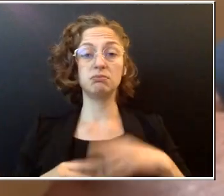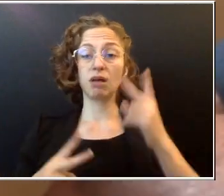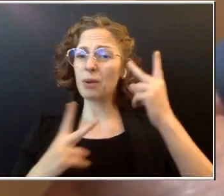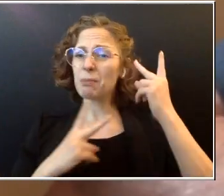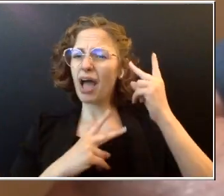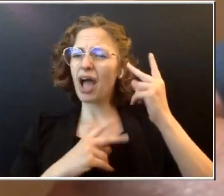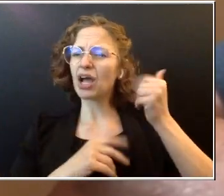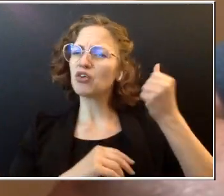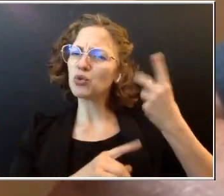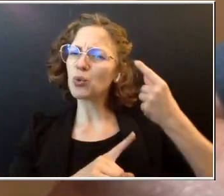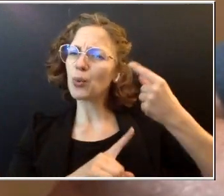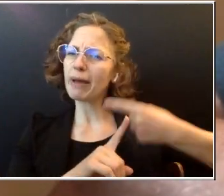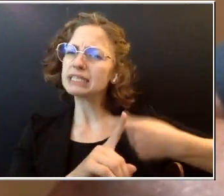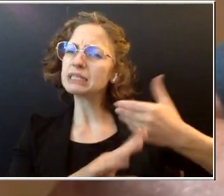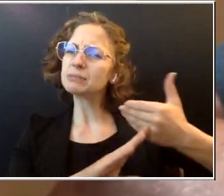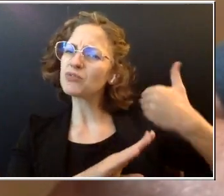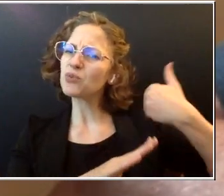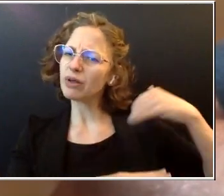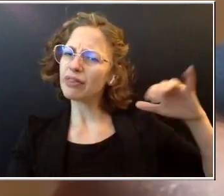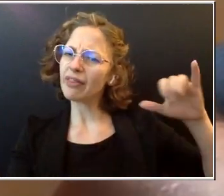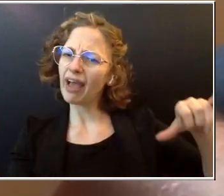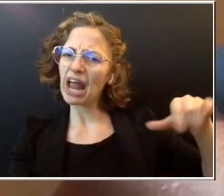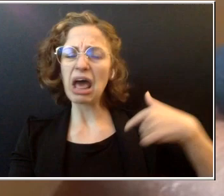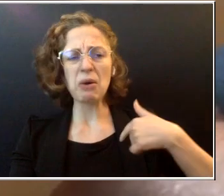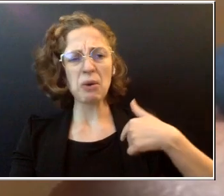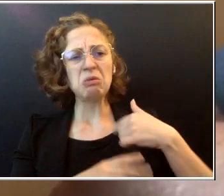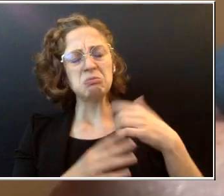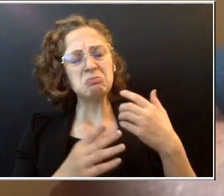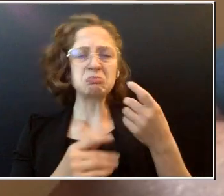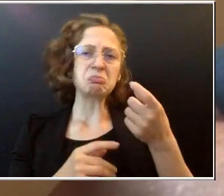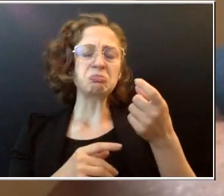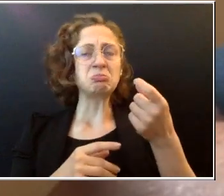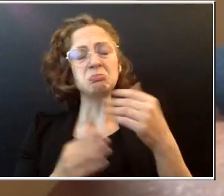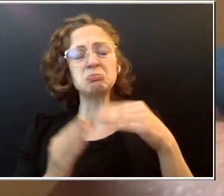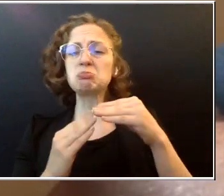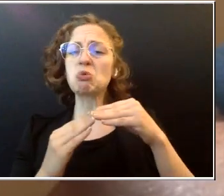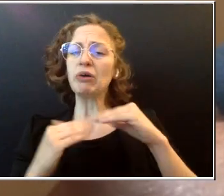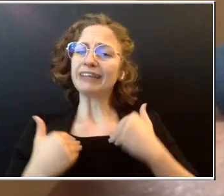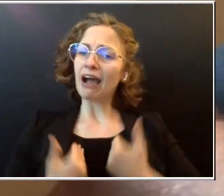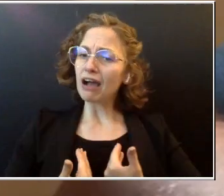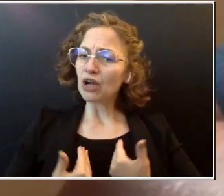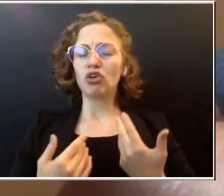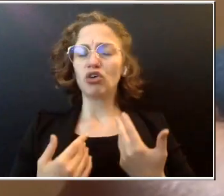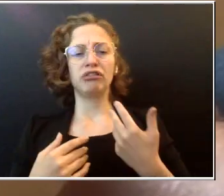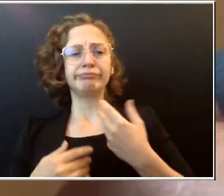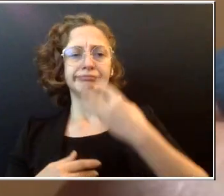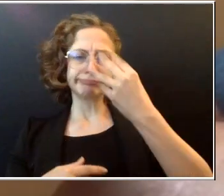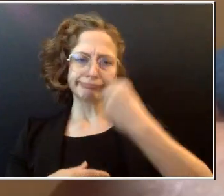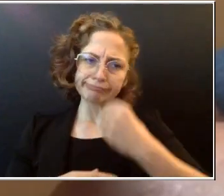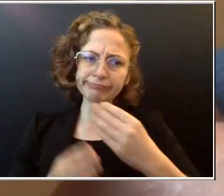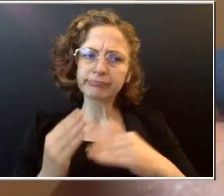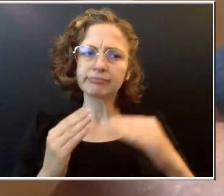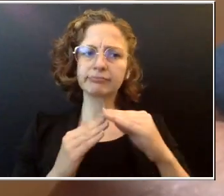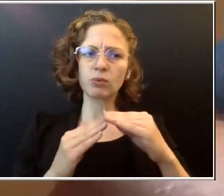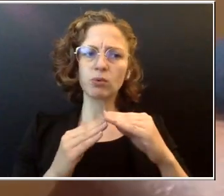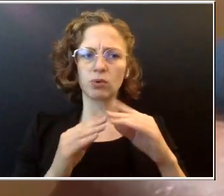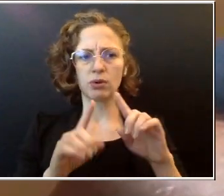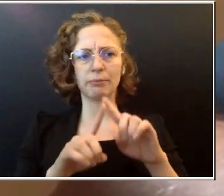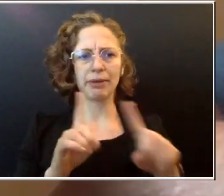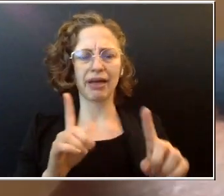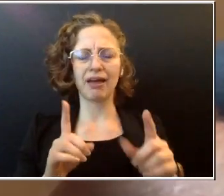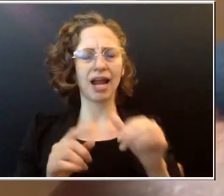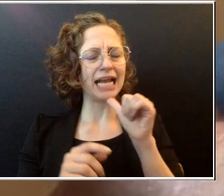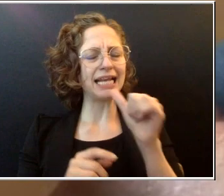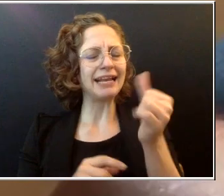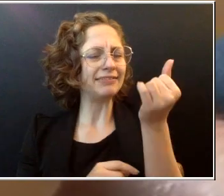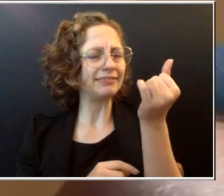was extra tired and sleeping a little bit more. But at the time, it was hard to really know, that was cancer related. But I didn't